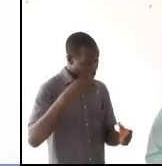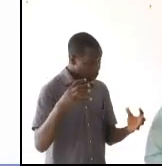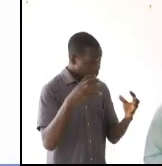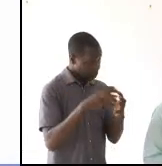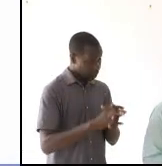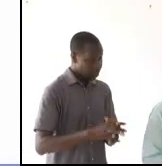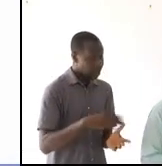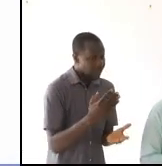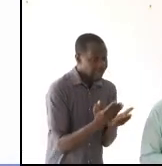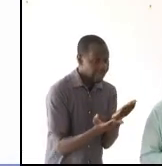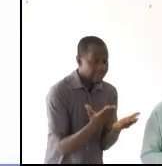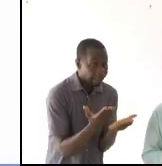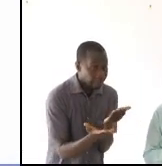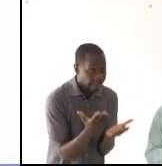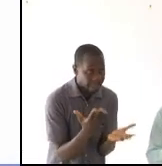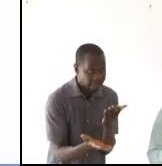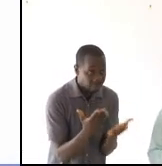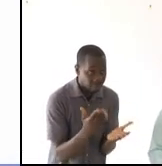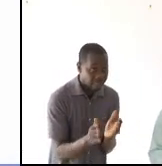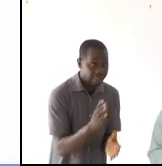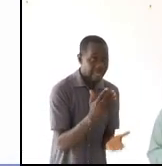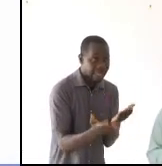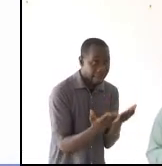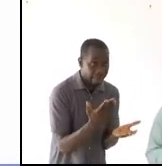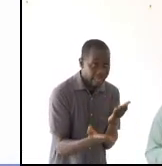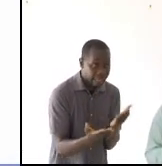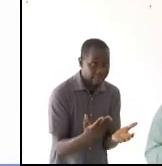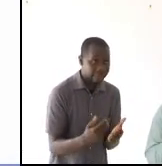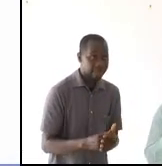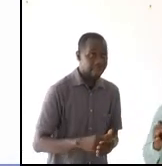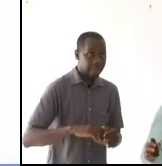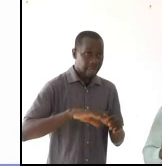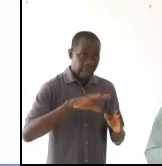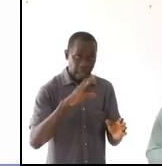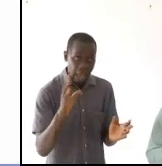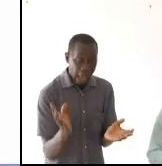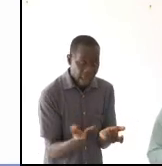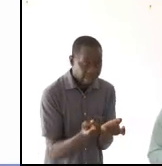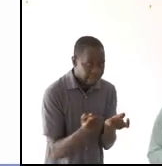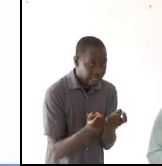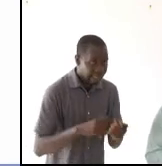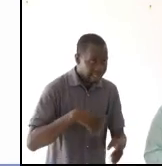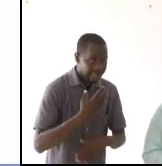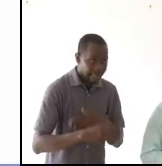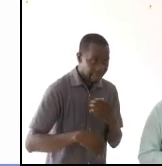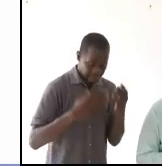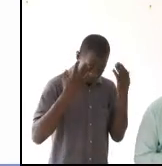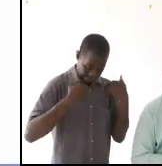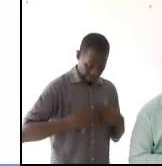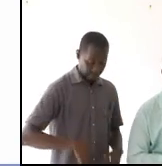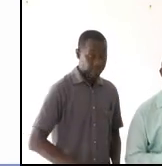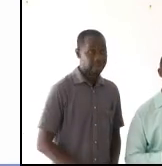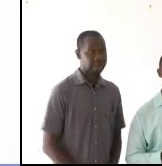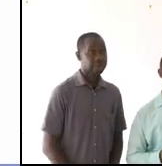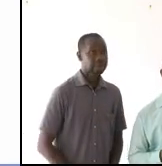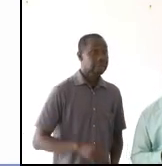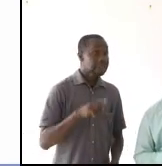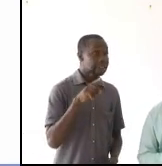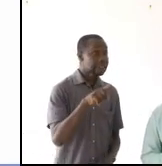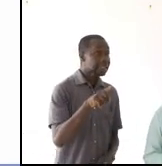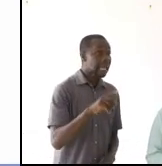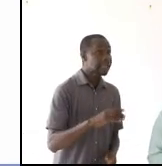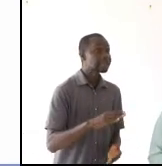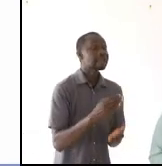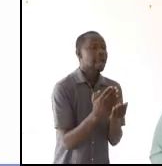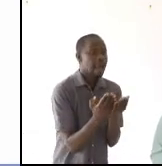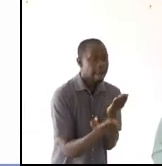to maintain a balance and everything that is happening inside the body. So this maintenance